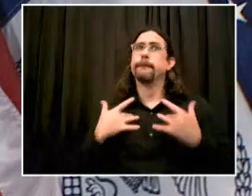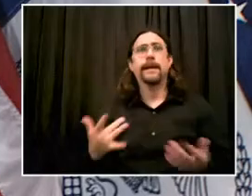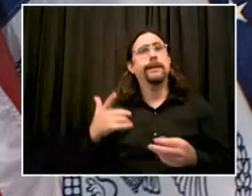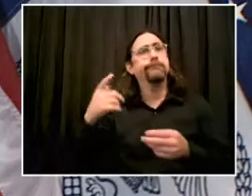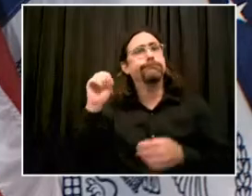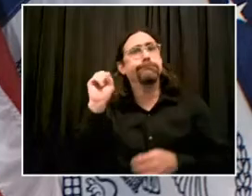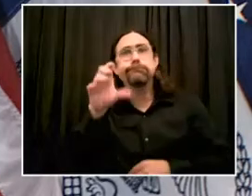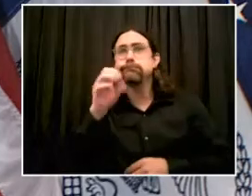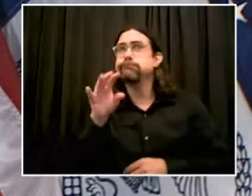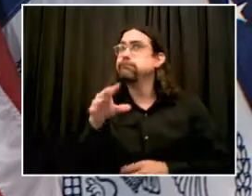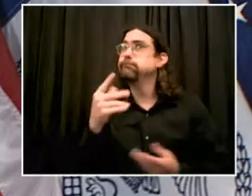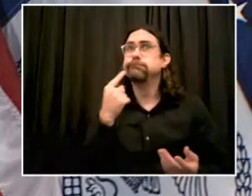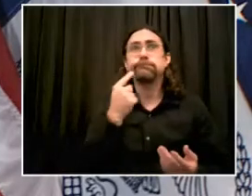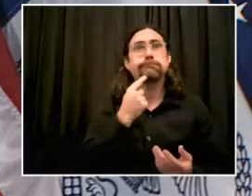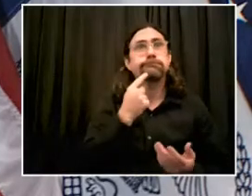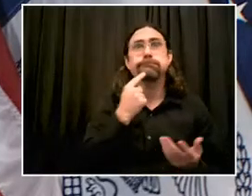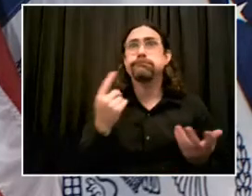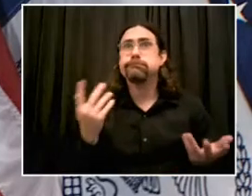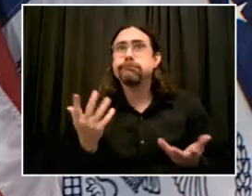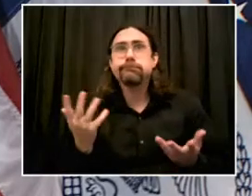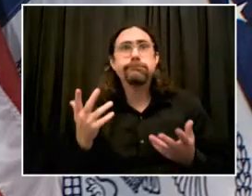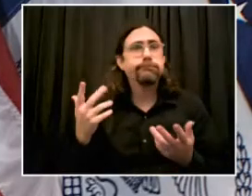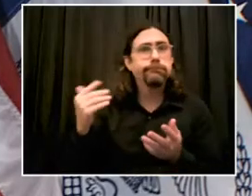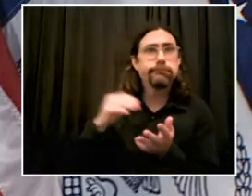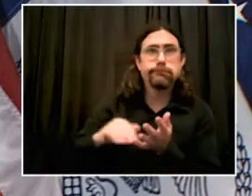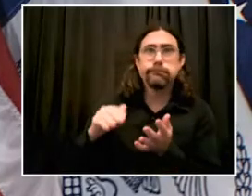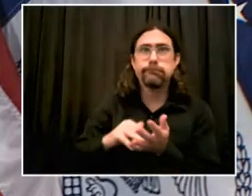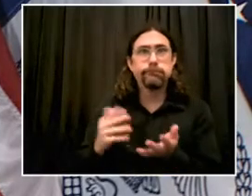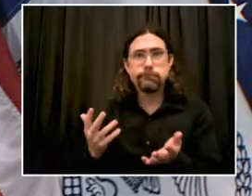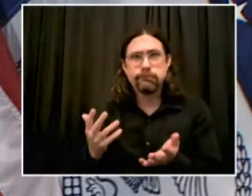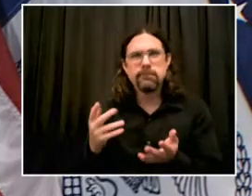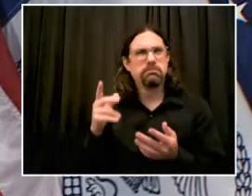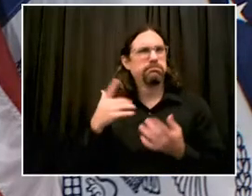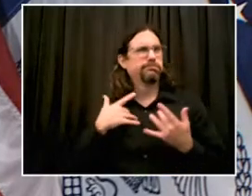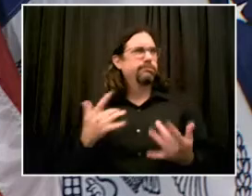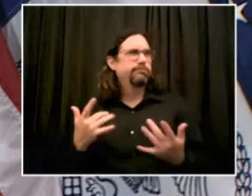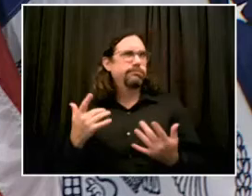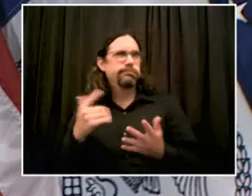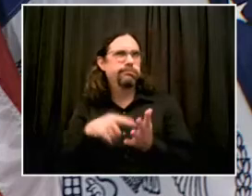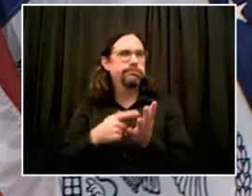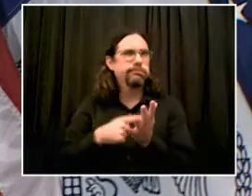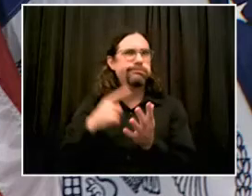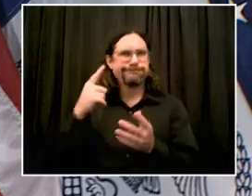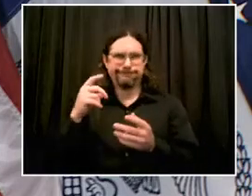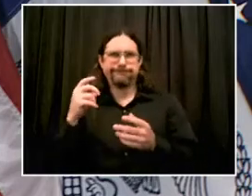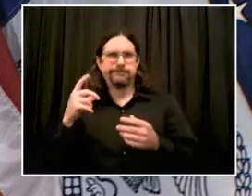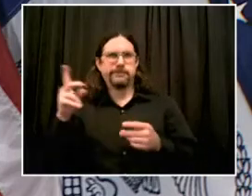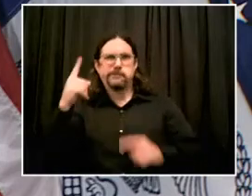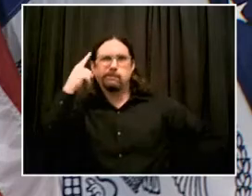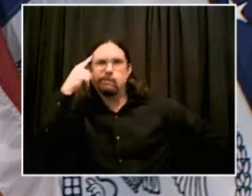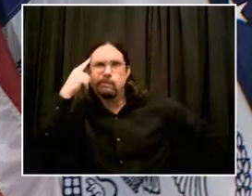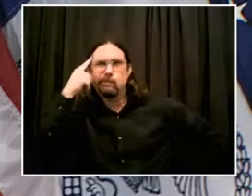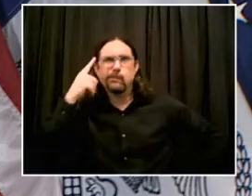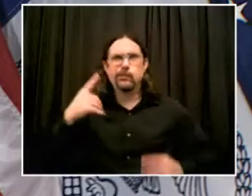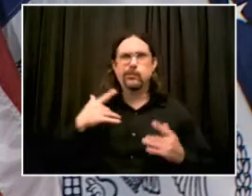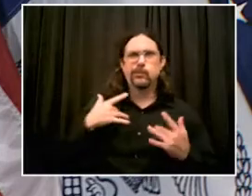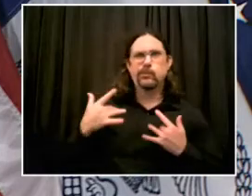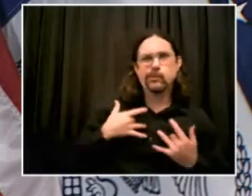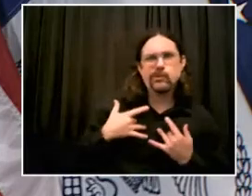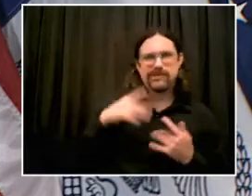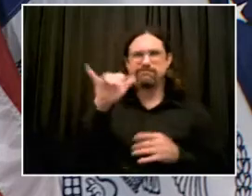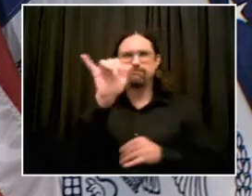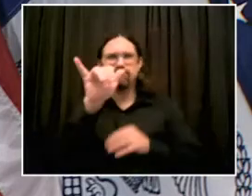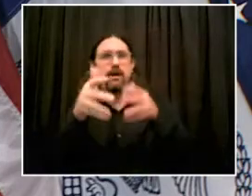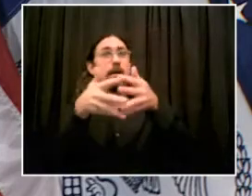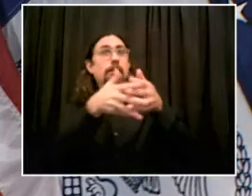seeing what's happening around the country. Everyone keeps hearing about this danger of a second wave or resurgence. There's